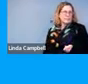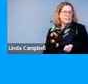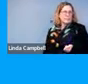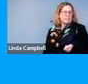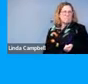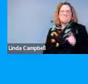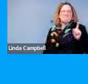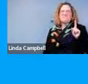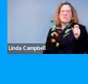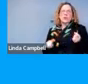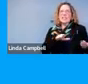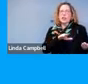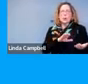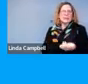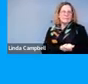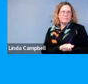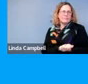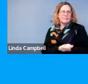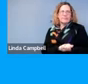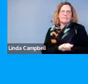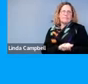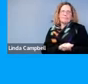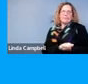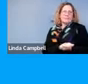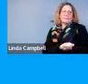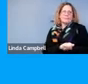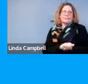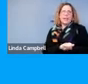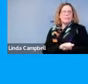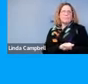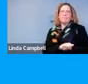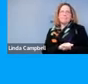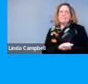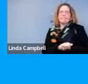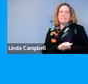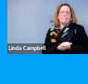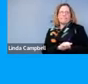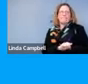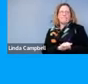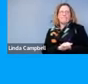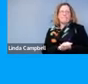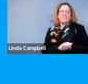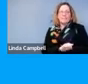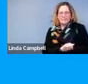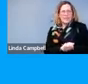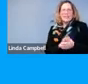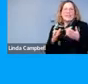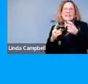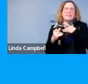If you have a living organism that you don't want anymore, do not let it loose.